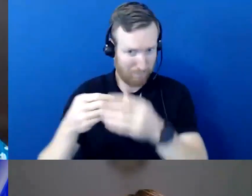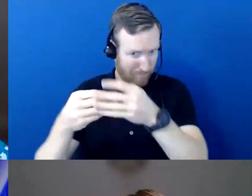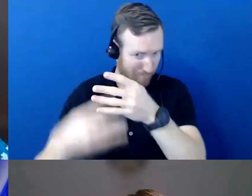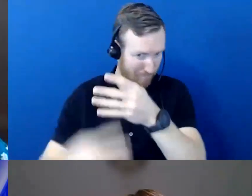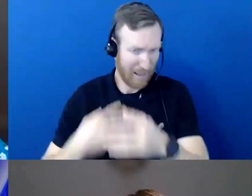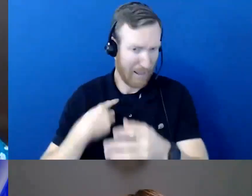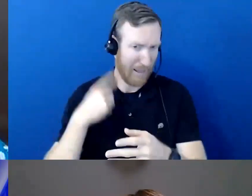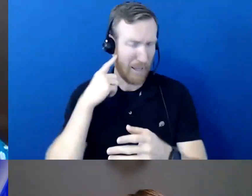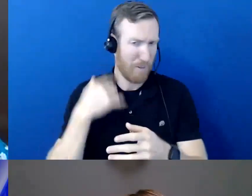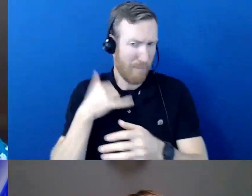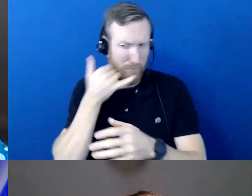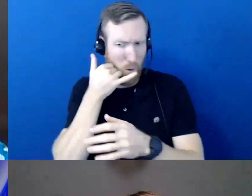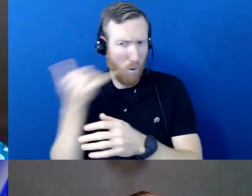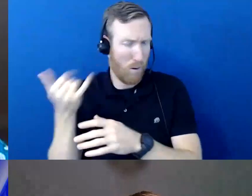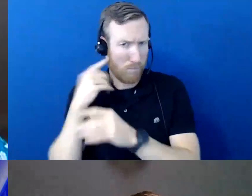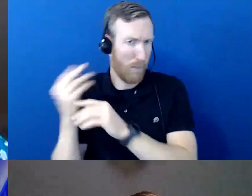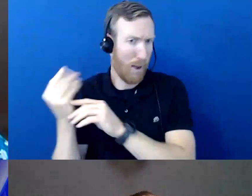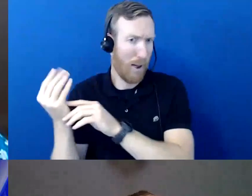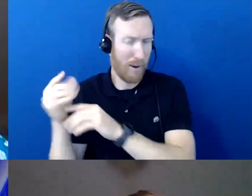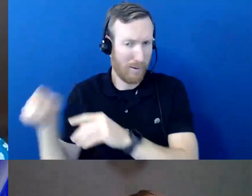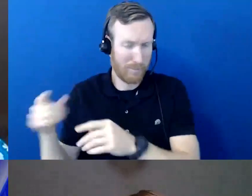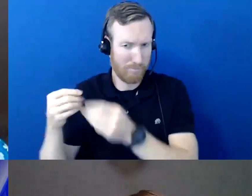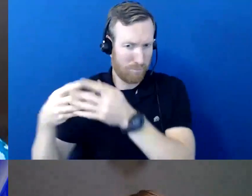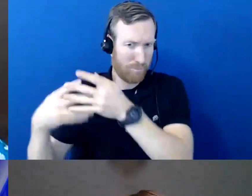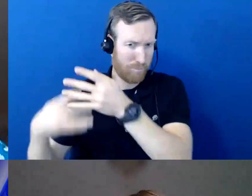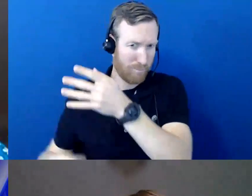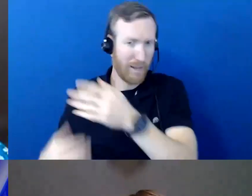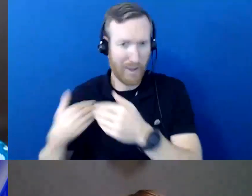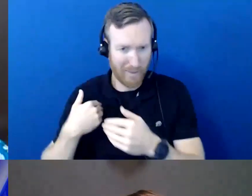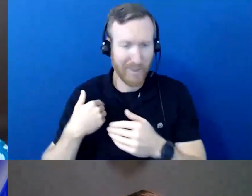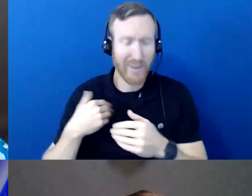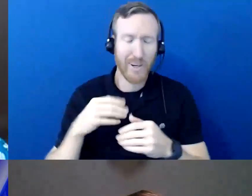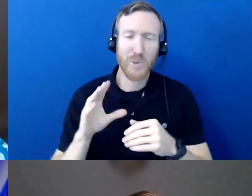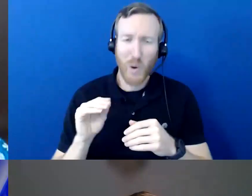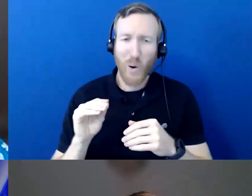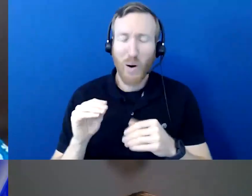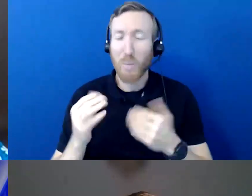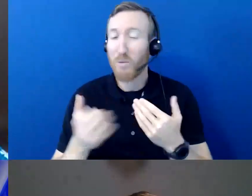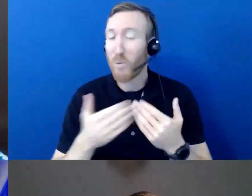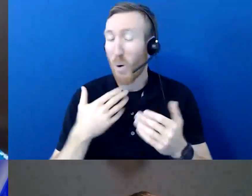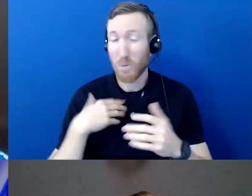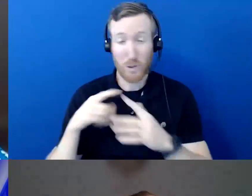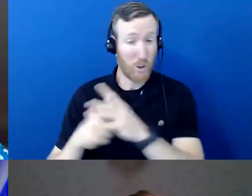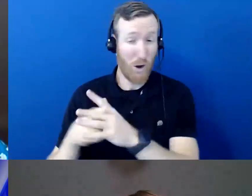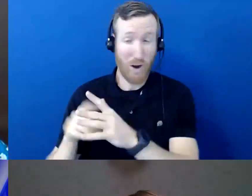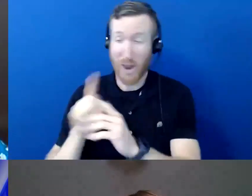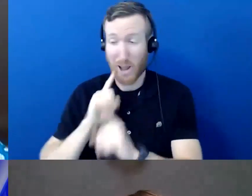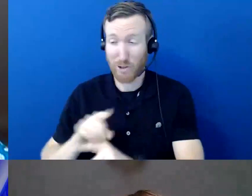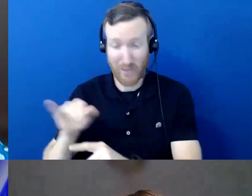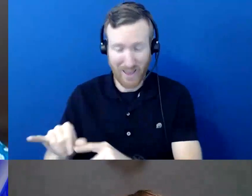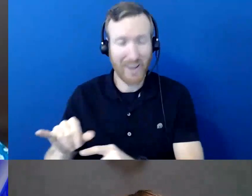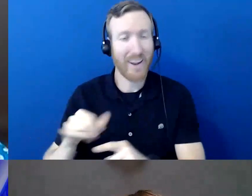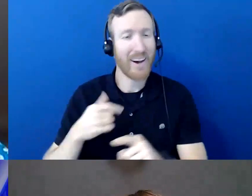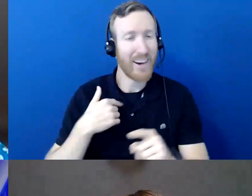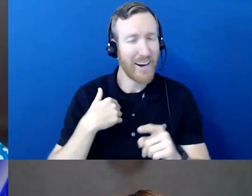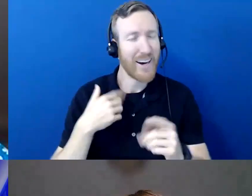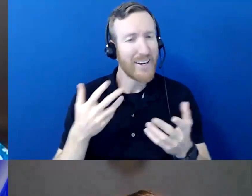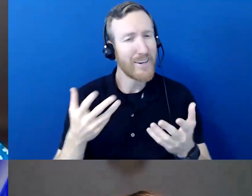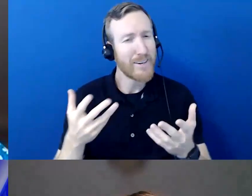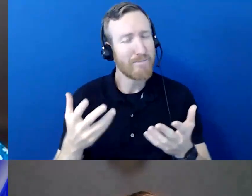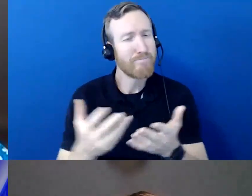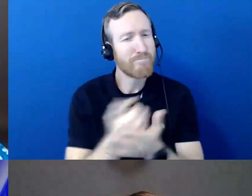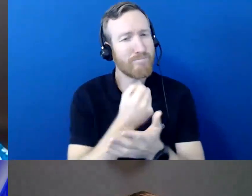phone dinging with comments and questions in the chat constantly. So before we turn to those, I want to